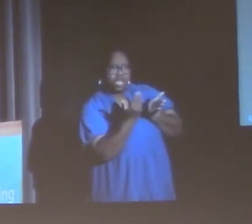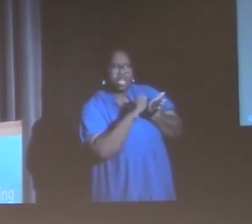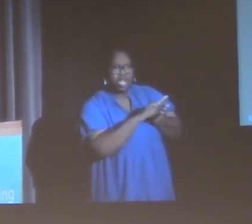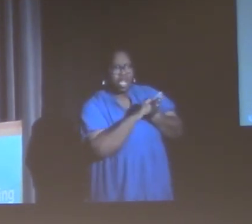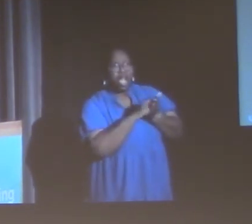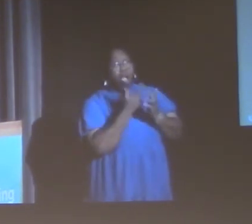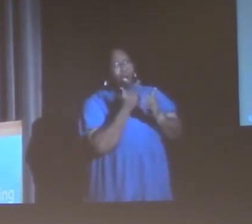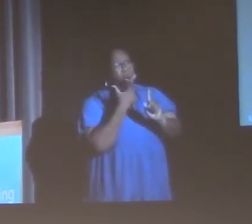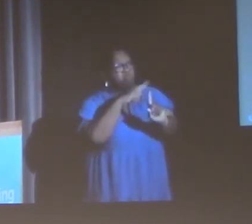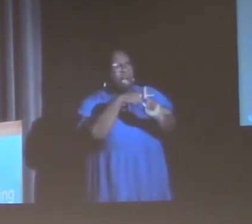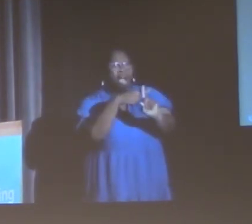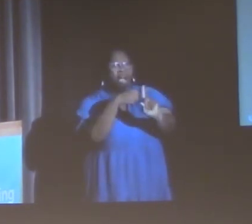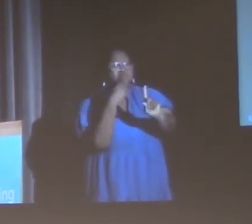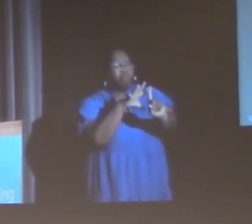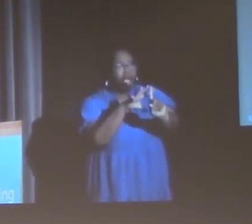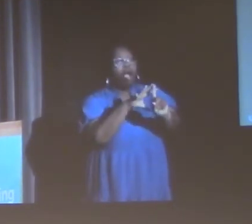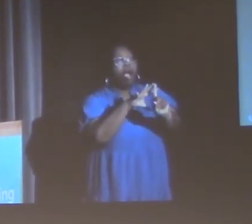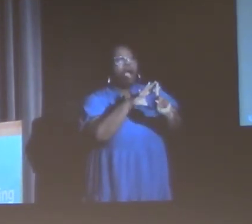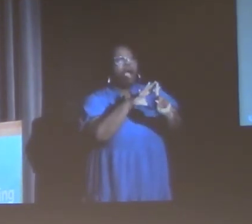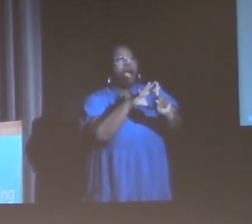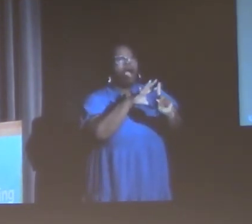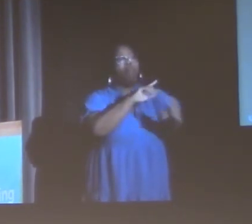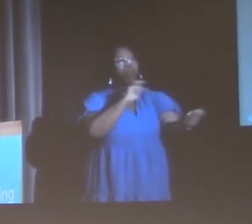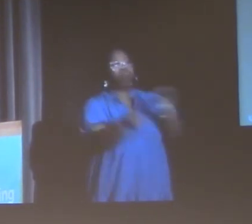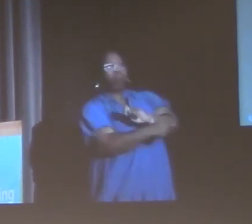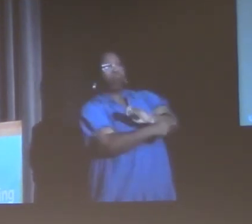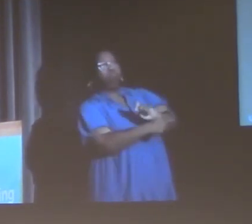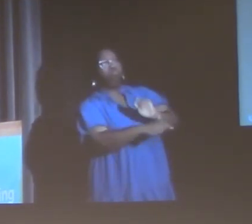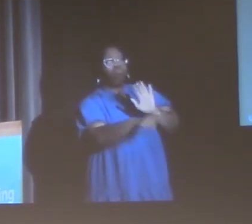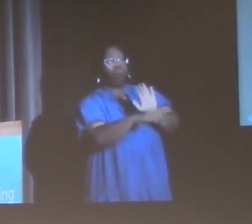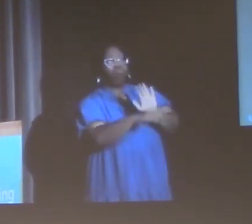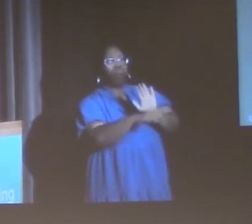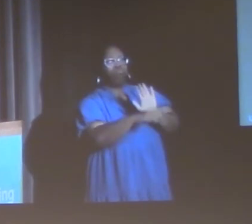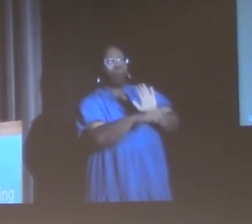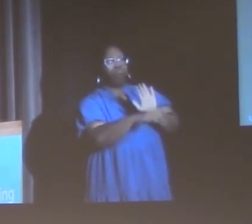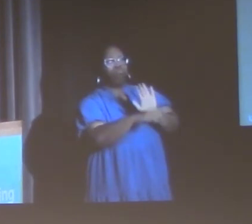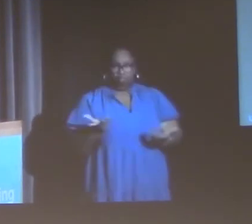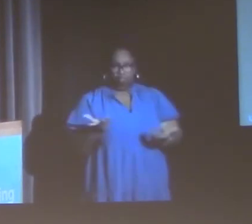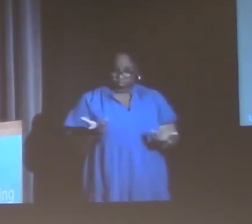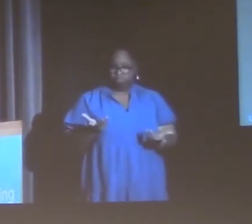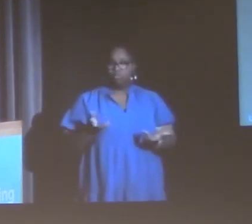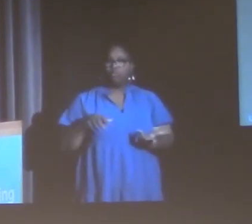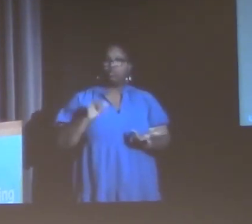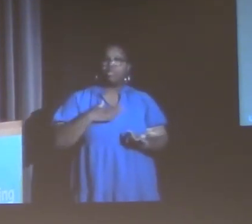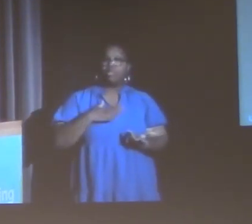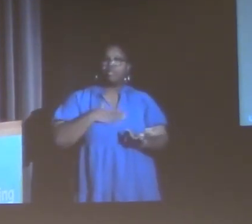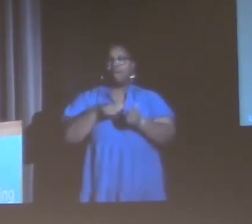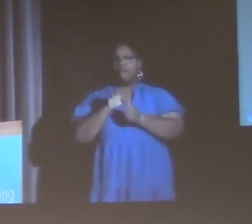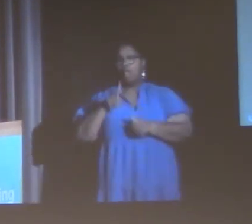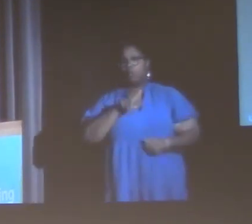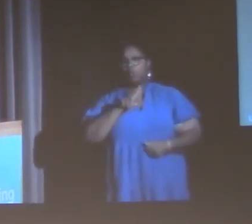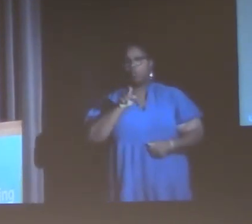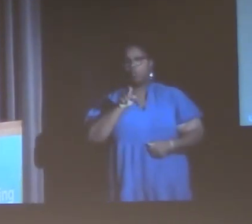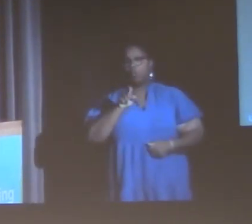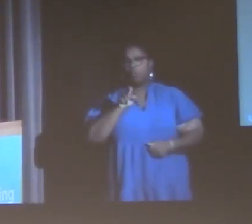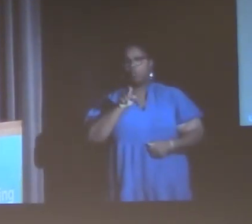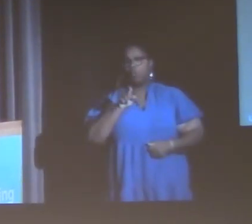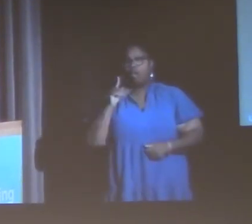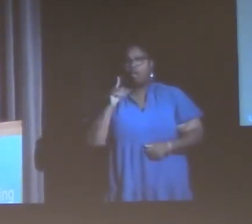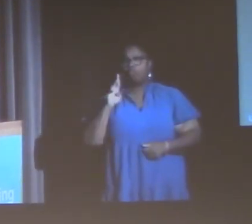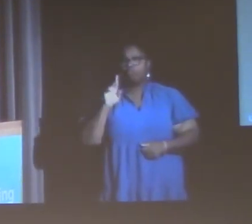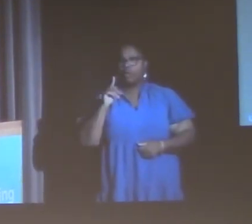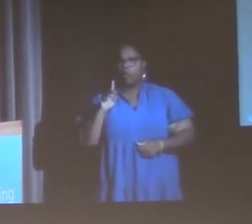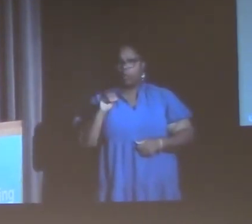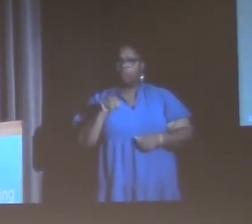right? So my follow-up question, right, that I'm very curious about for Rodrigo, right, and I really appreciate, like, you named a lot of important